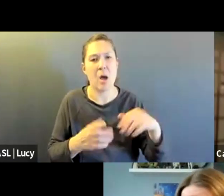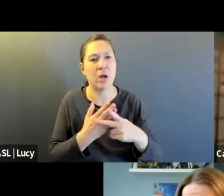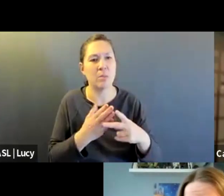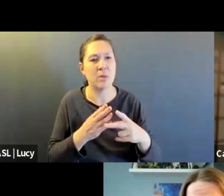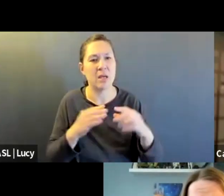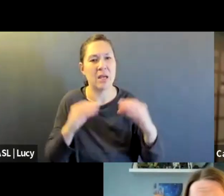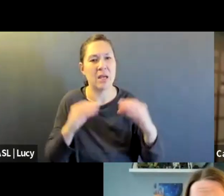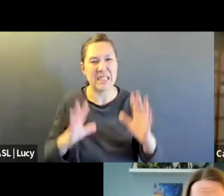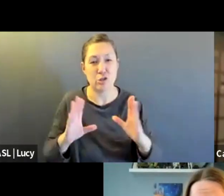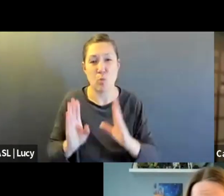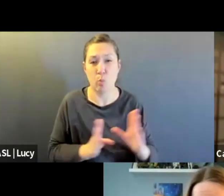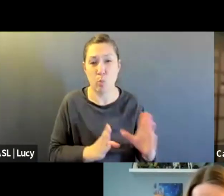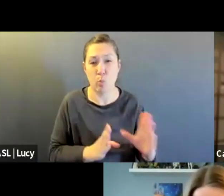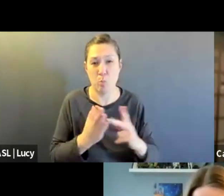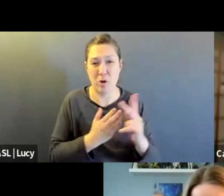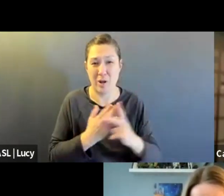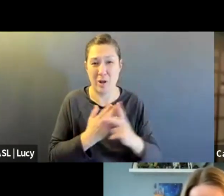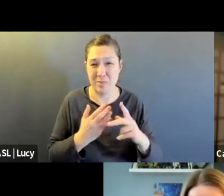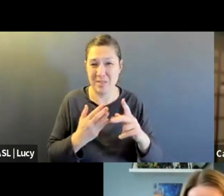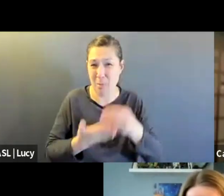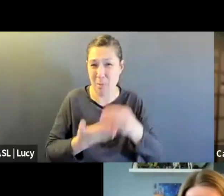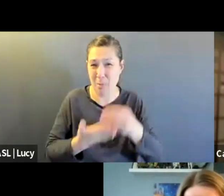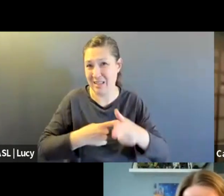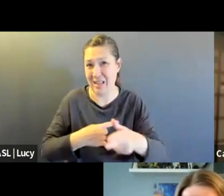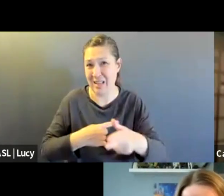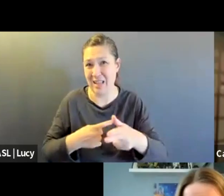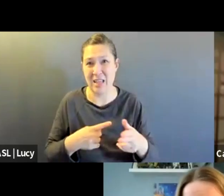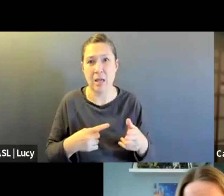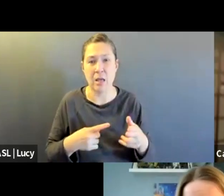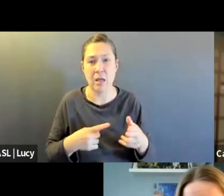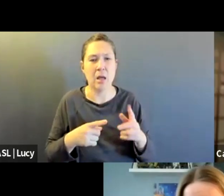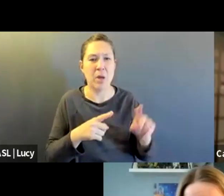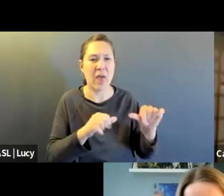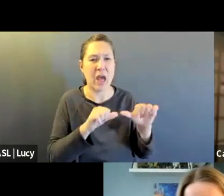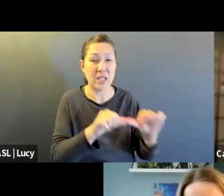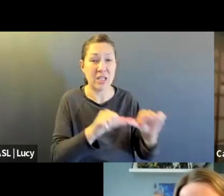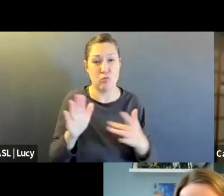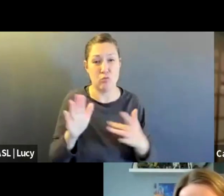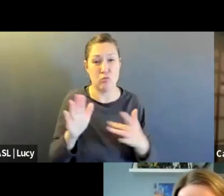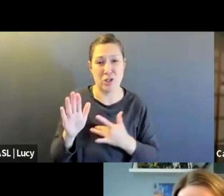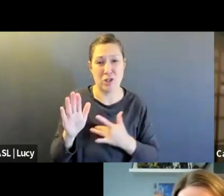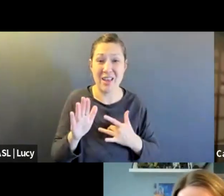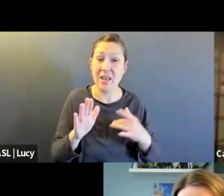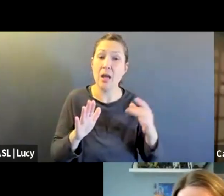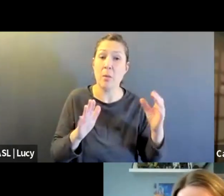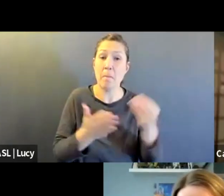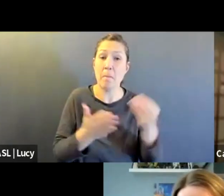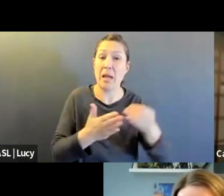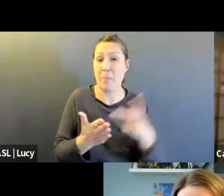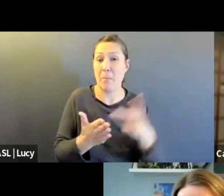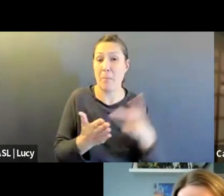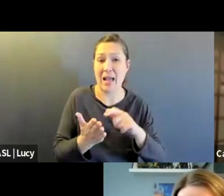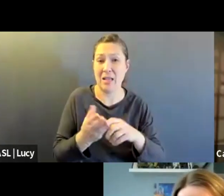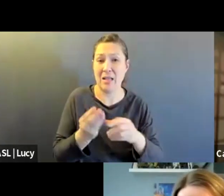got eliminated. They funded them in the continuing resolution, but I don't know what's going to happen to them moving forward. So that's kind of what